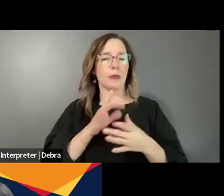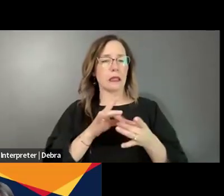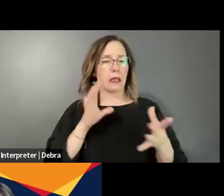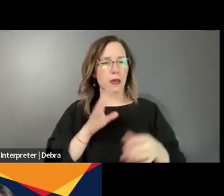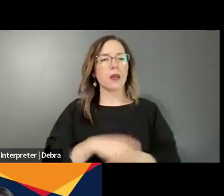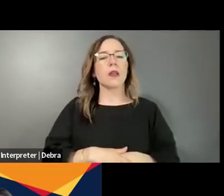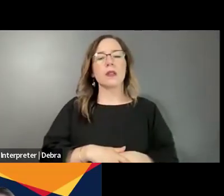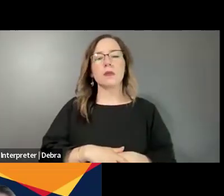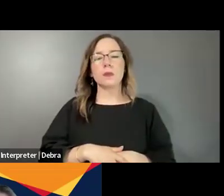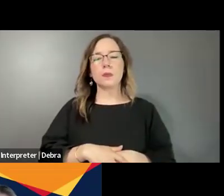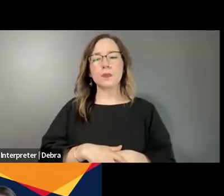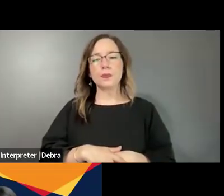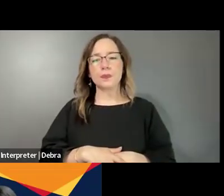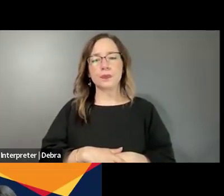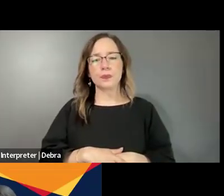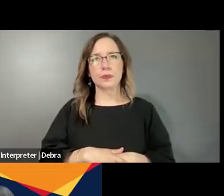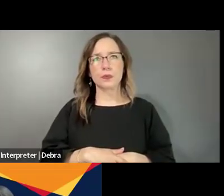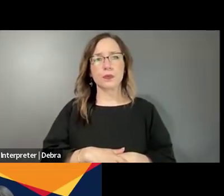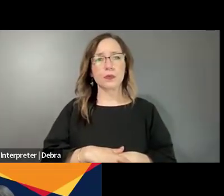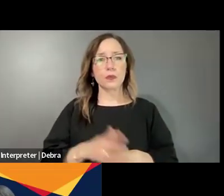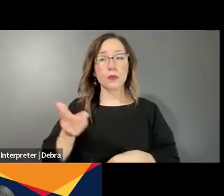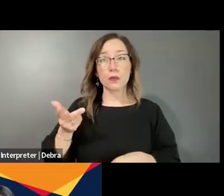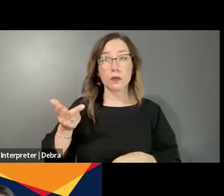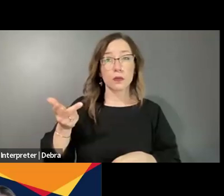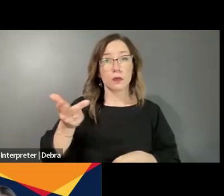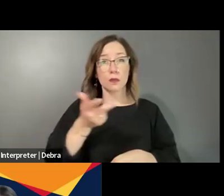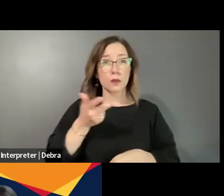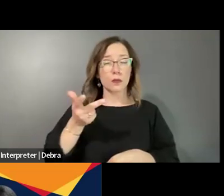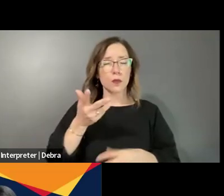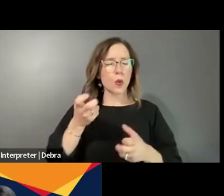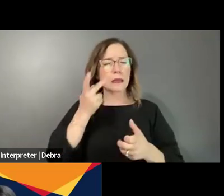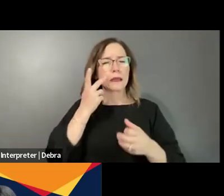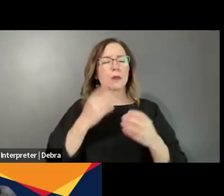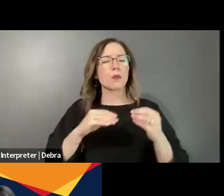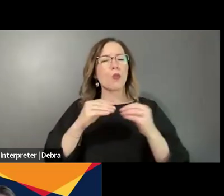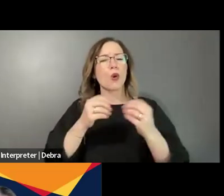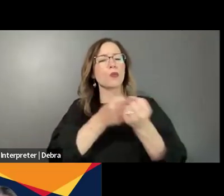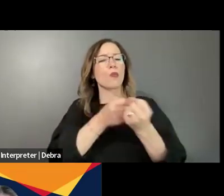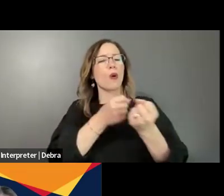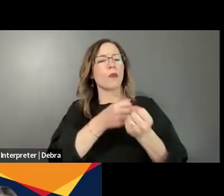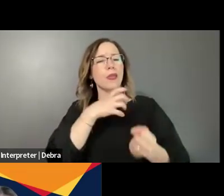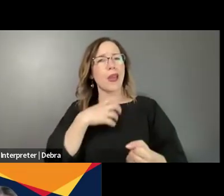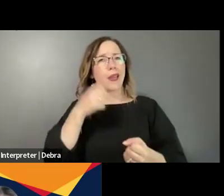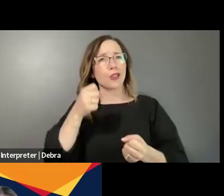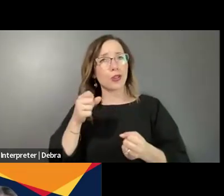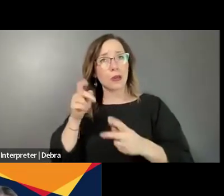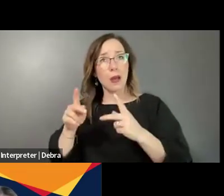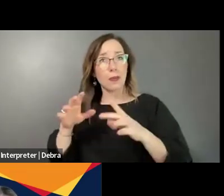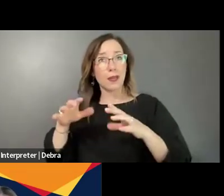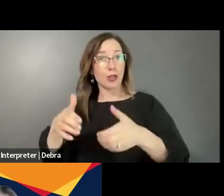Um, in what ways would the three of you like to see more support for the aging population living